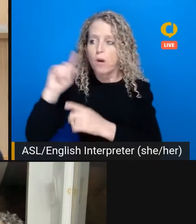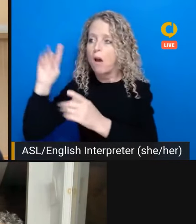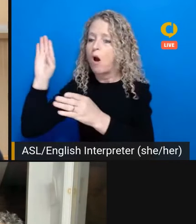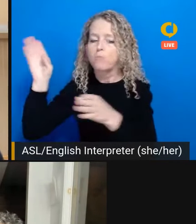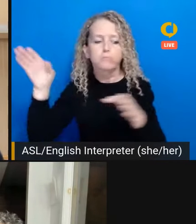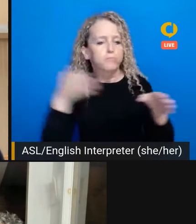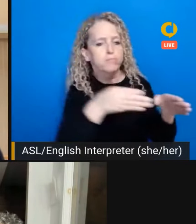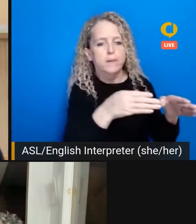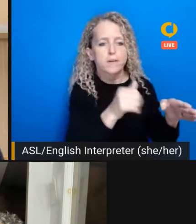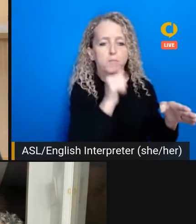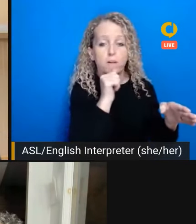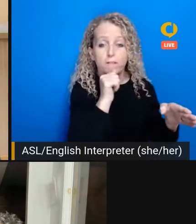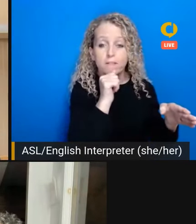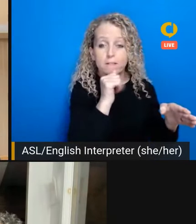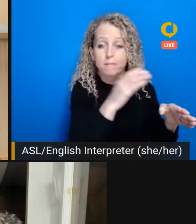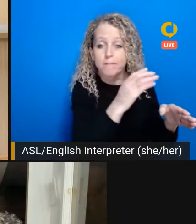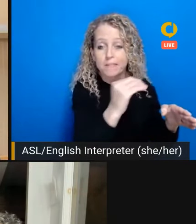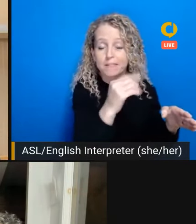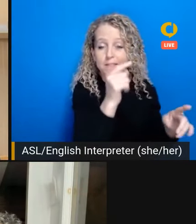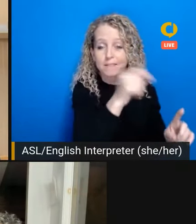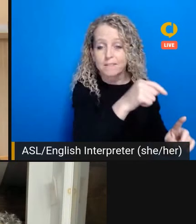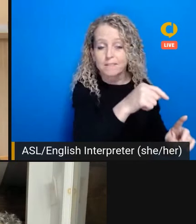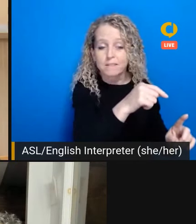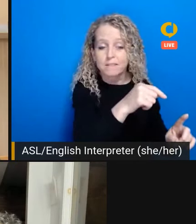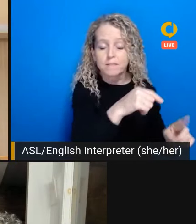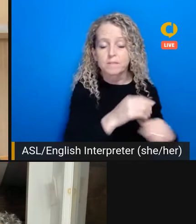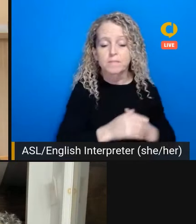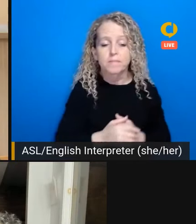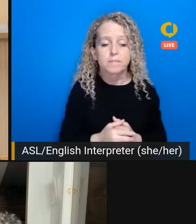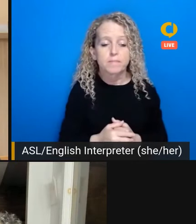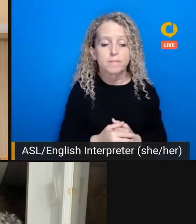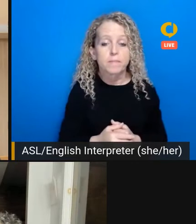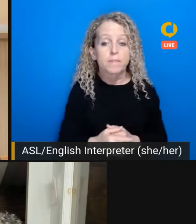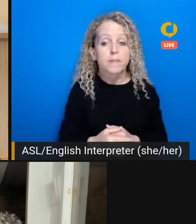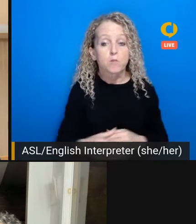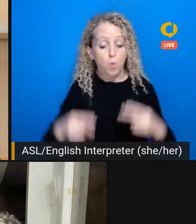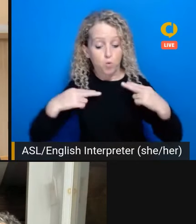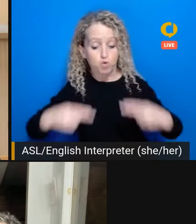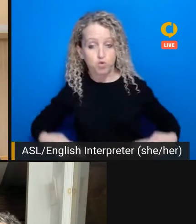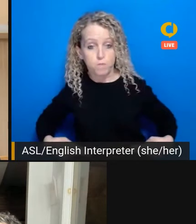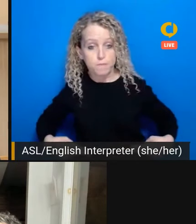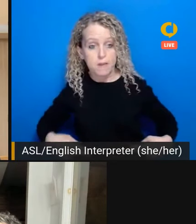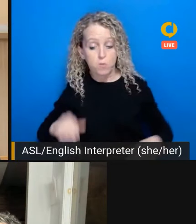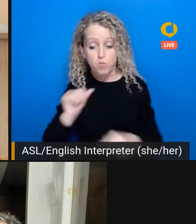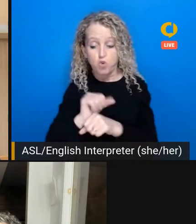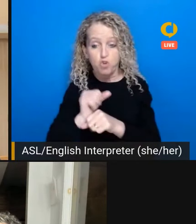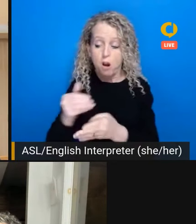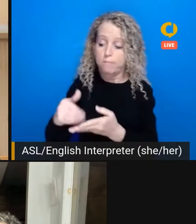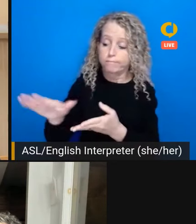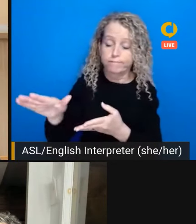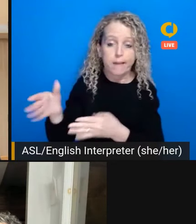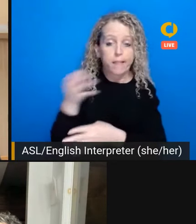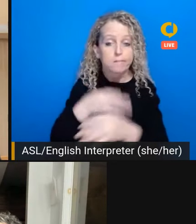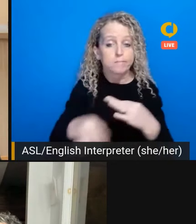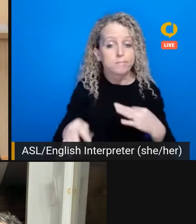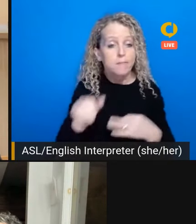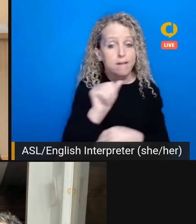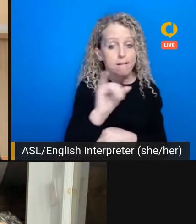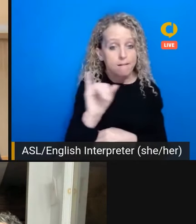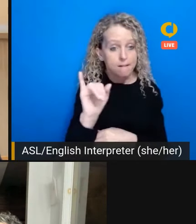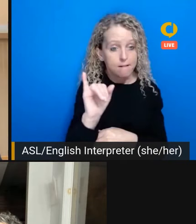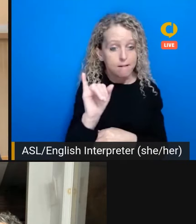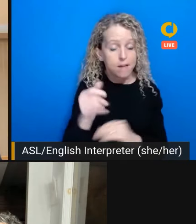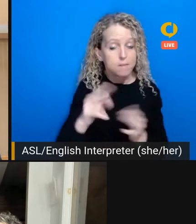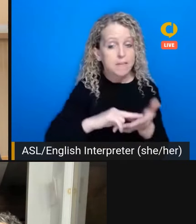time a human worker is replaced by a machine, it shifts power toward